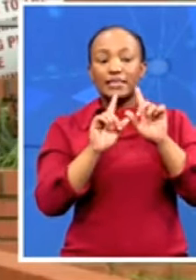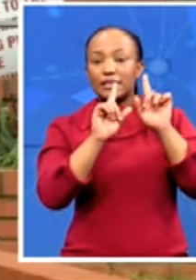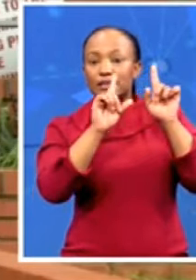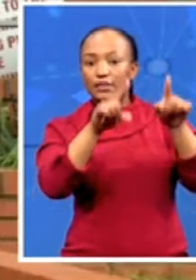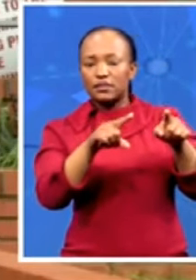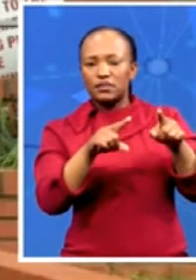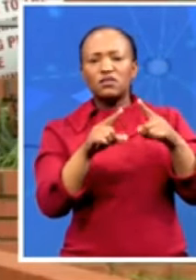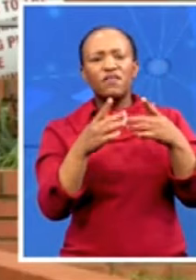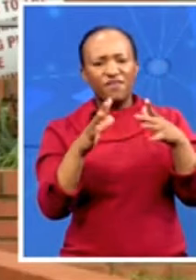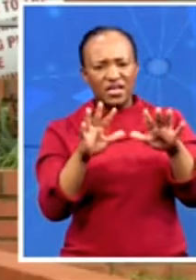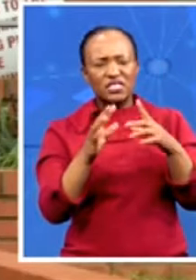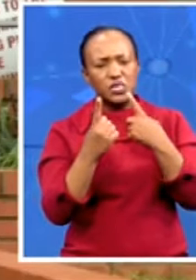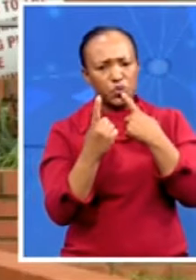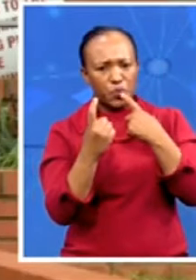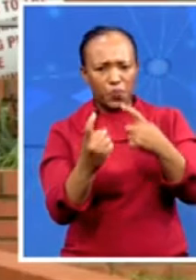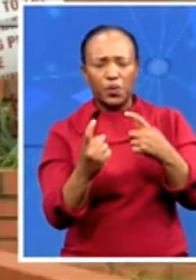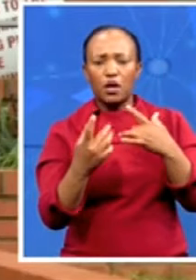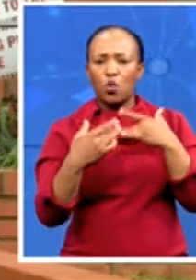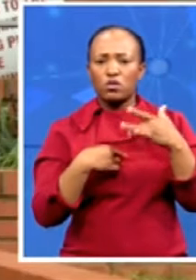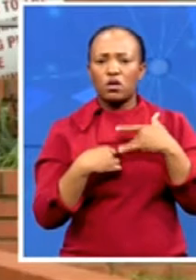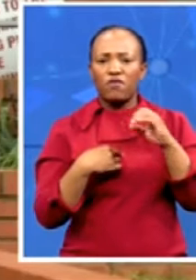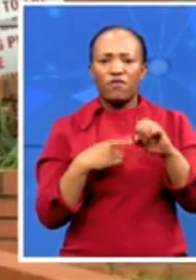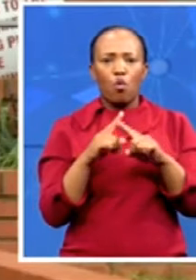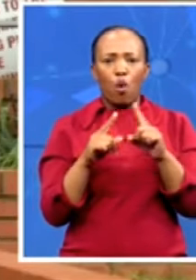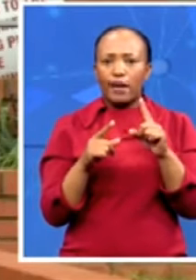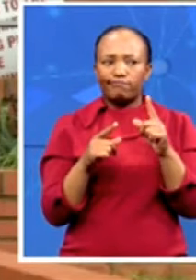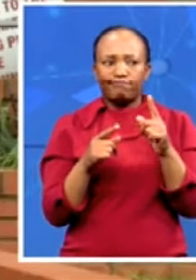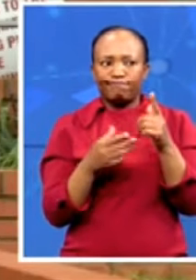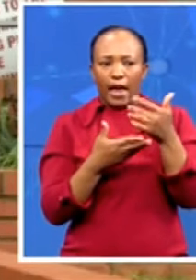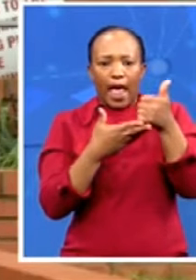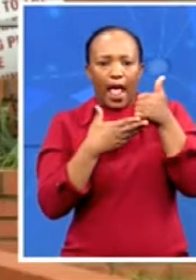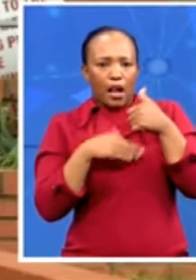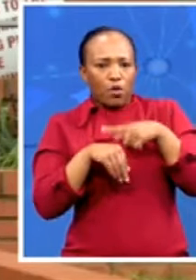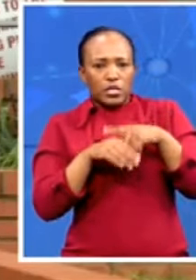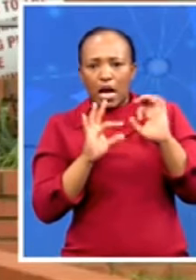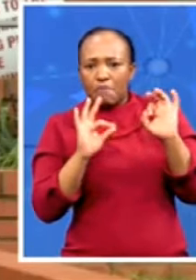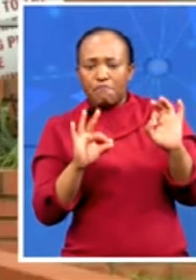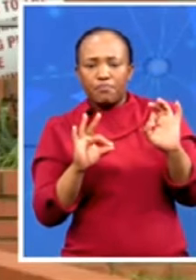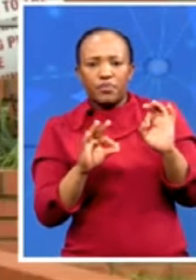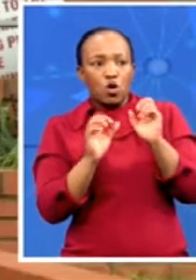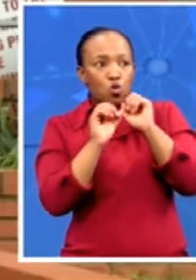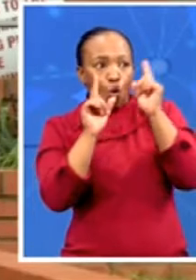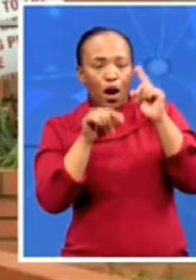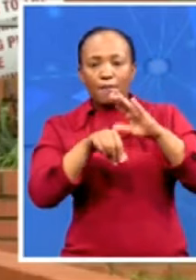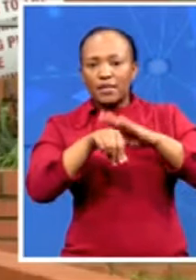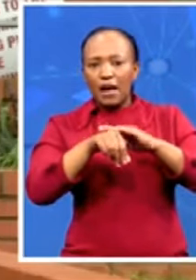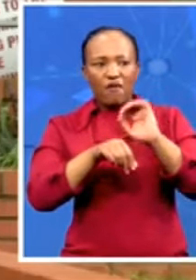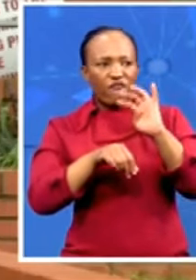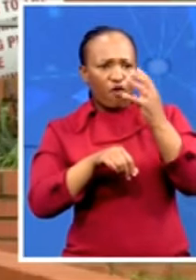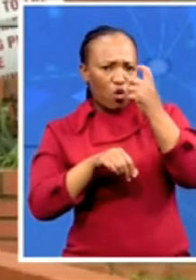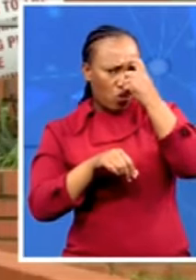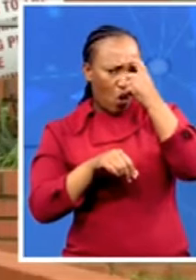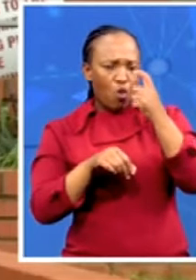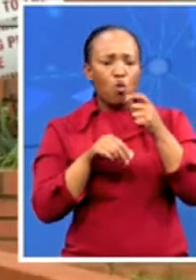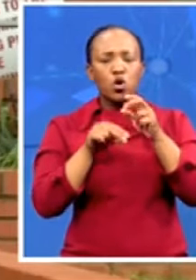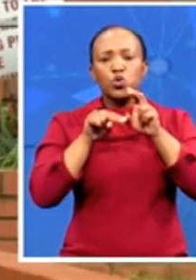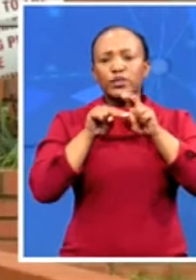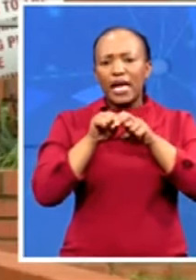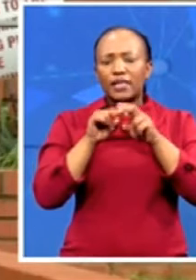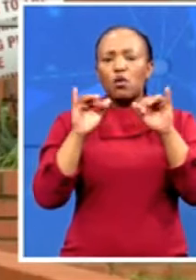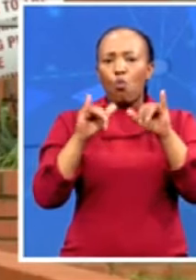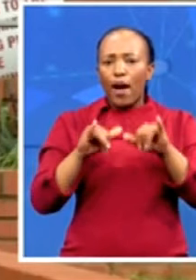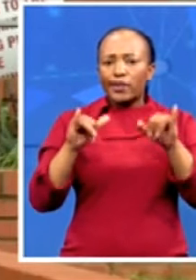that they cannot be helped on time. They come to hospital, you wake up at 4 o'clock, you come here, and then you sit at the waiting room to be assisted or to see a doctor